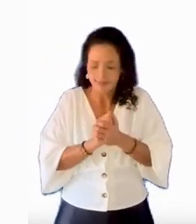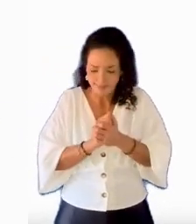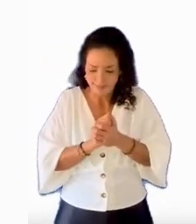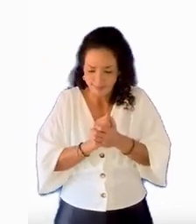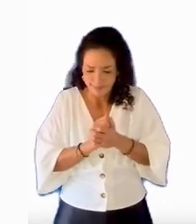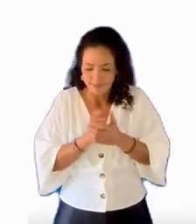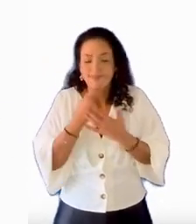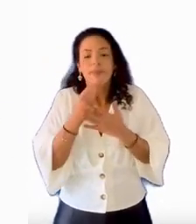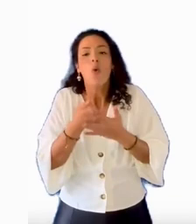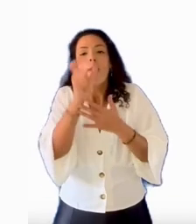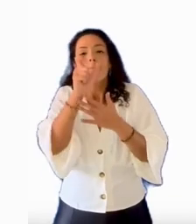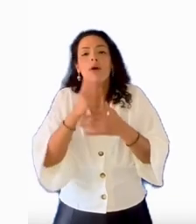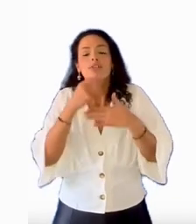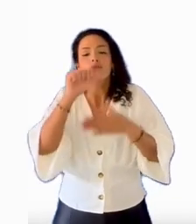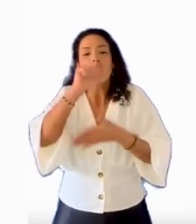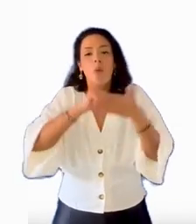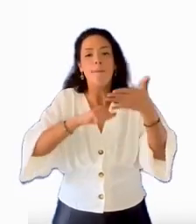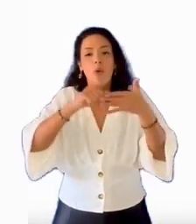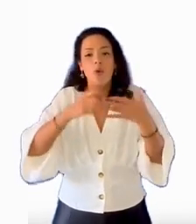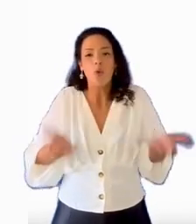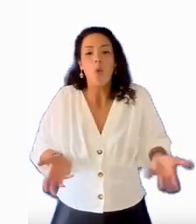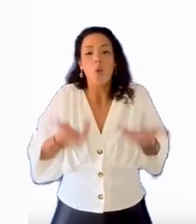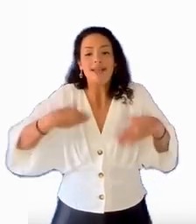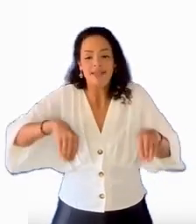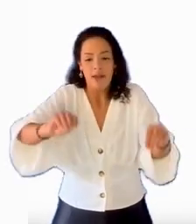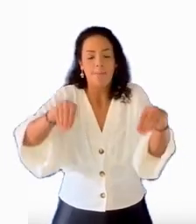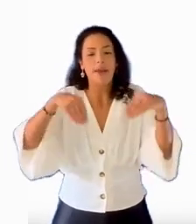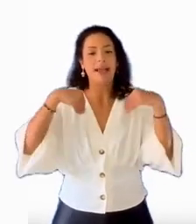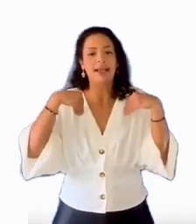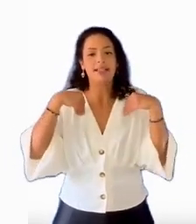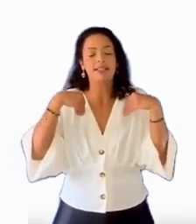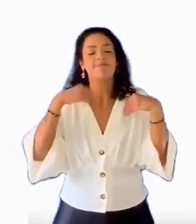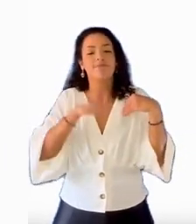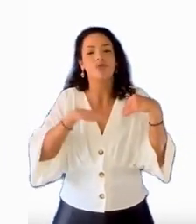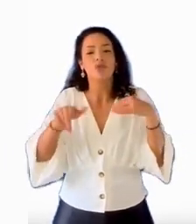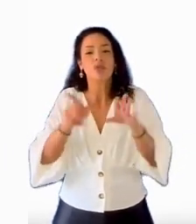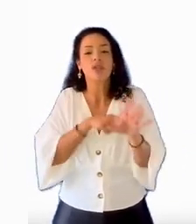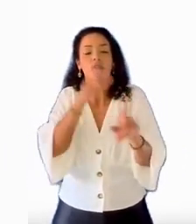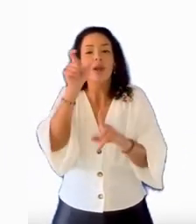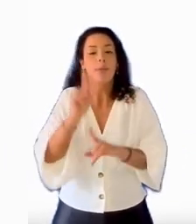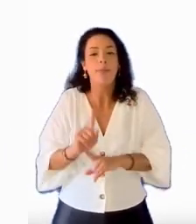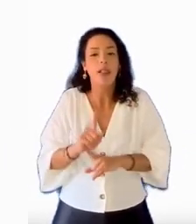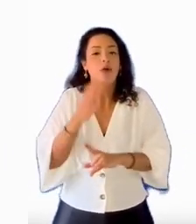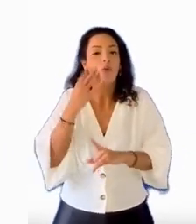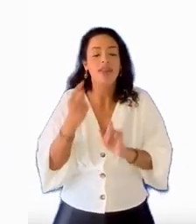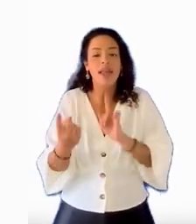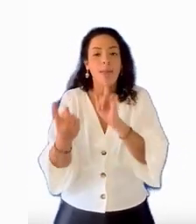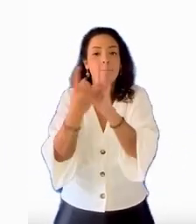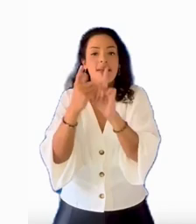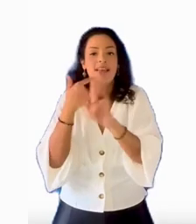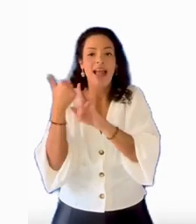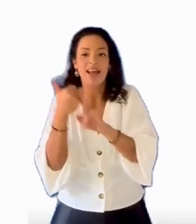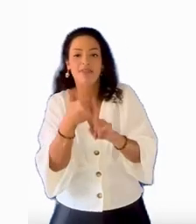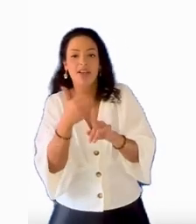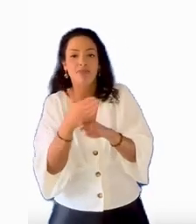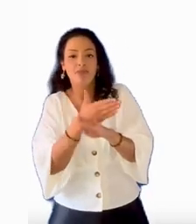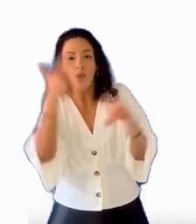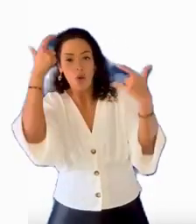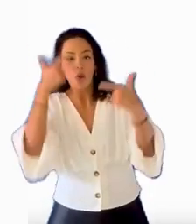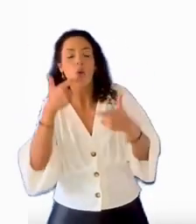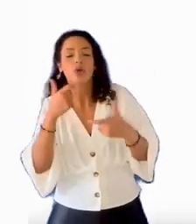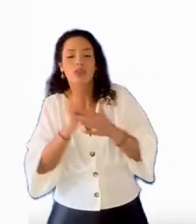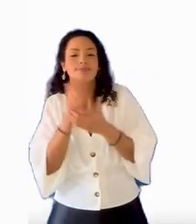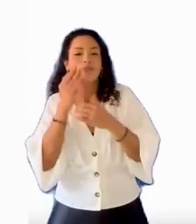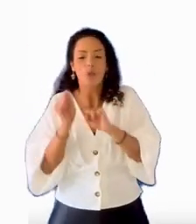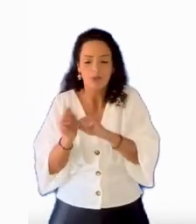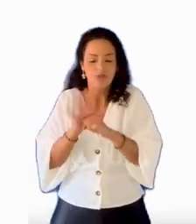who purchased weighted blankets for children and young people to use for comfort when meeting with their advocates ahead of their court case. During